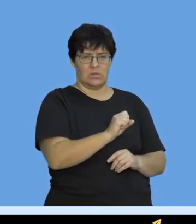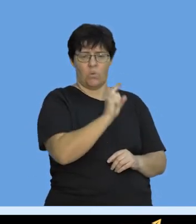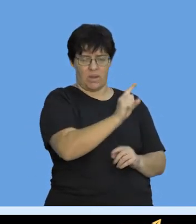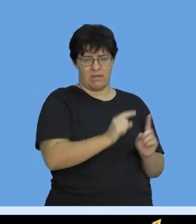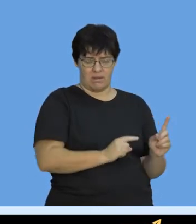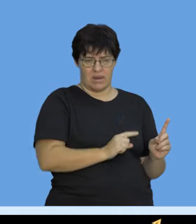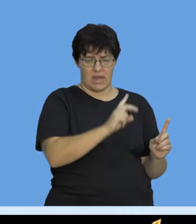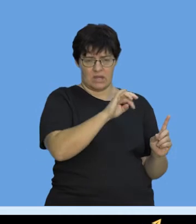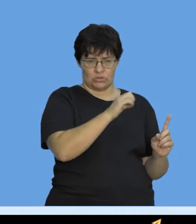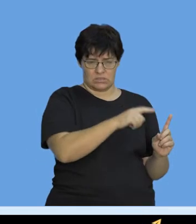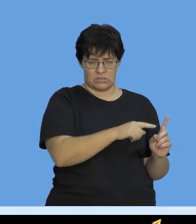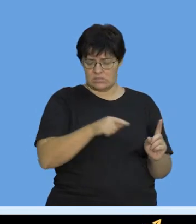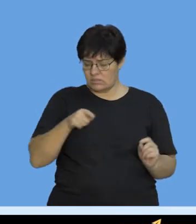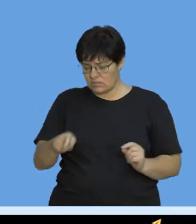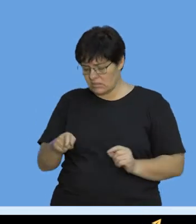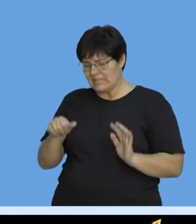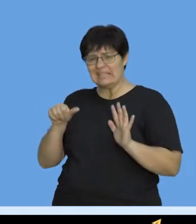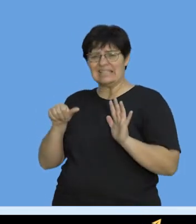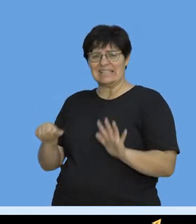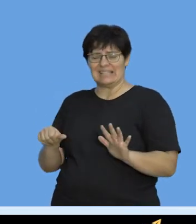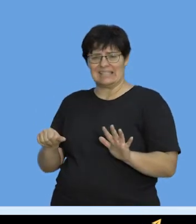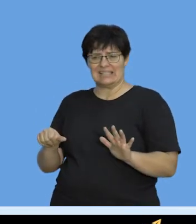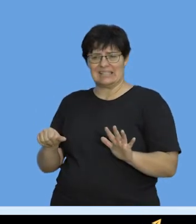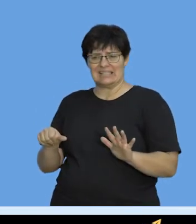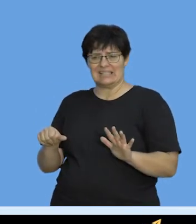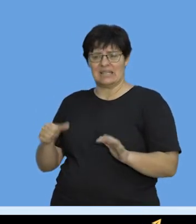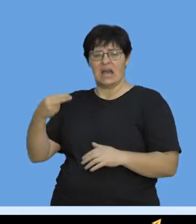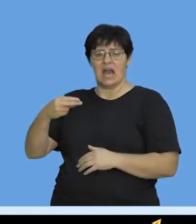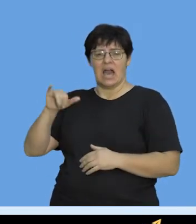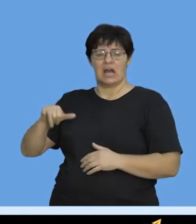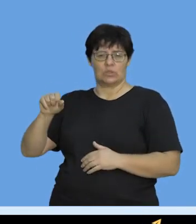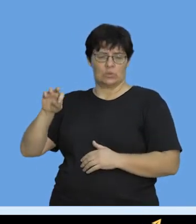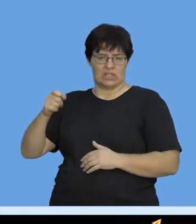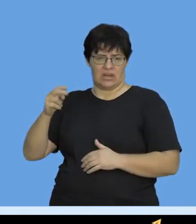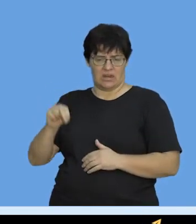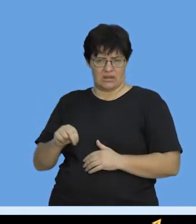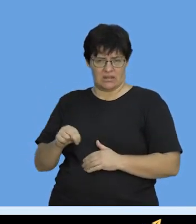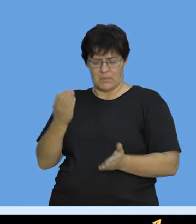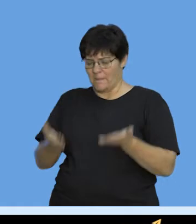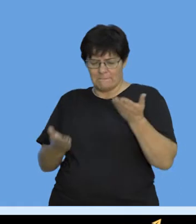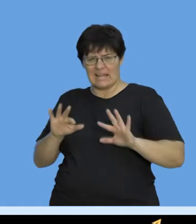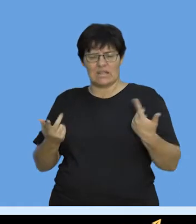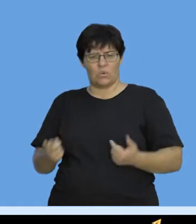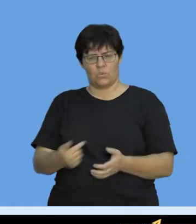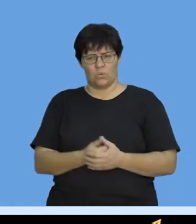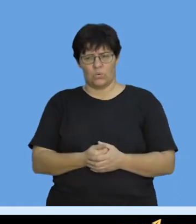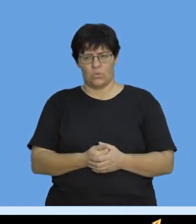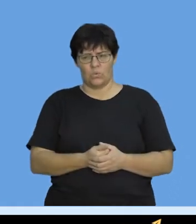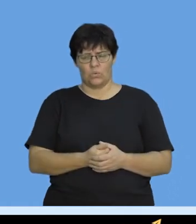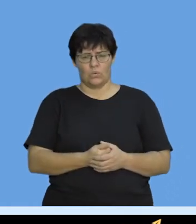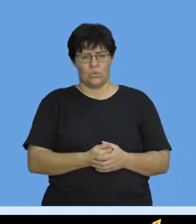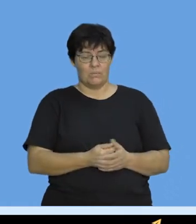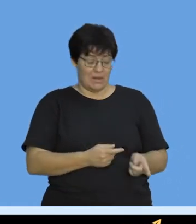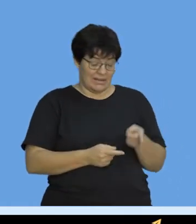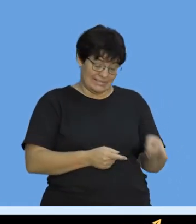on the right, there are 6 atoms of hydrogen. So to balance this, how exactly are we going to do that? It means we need to